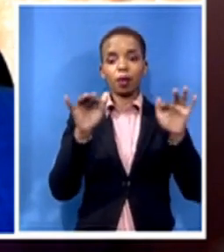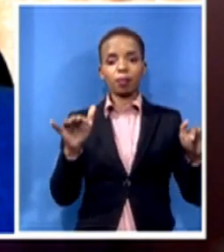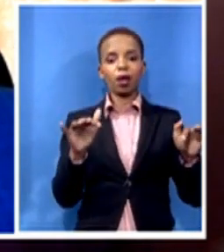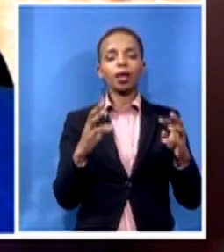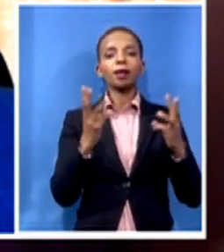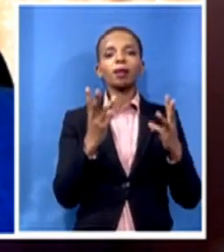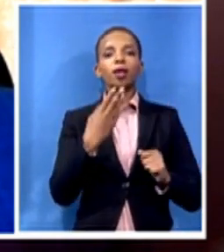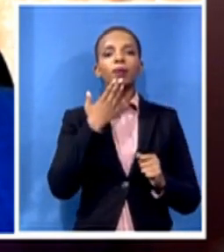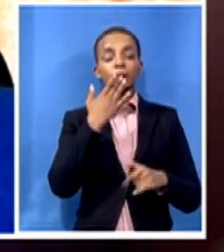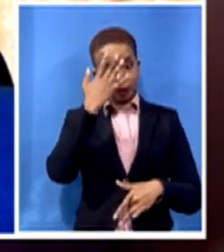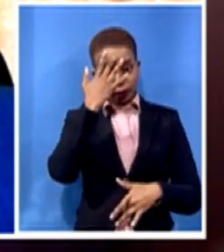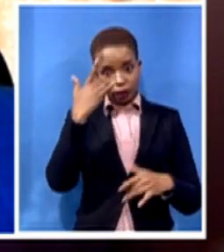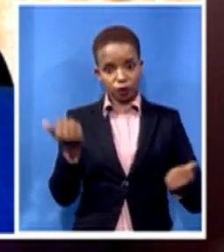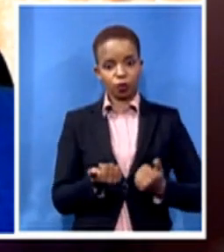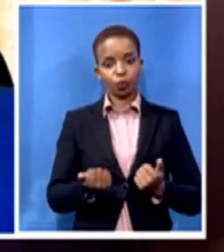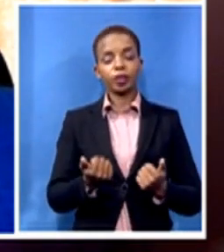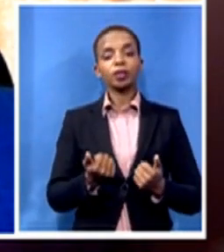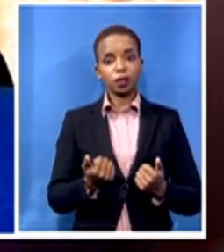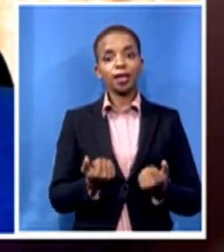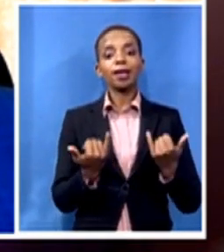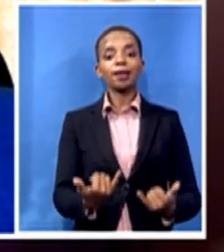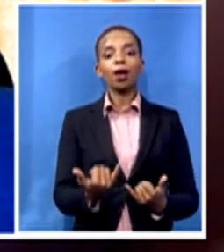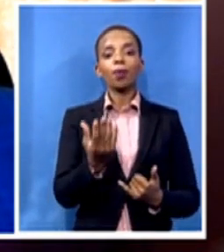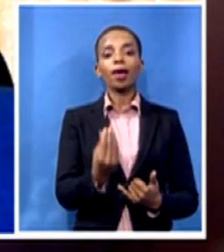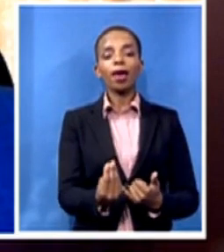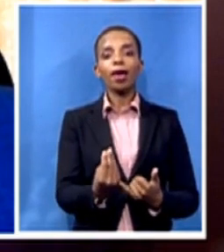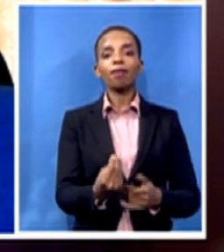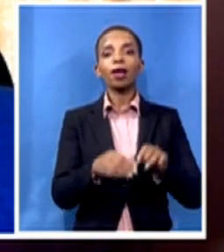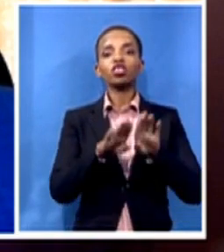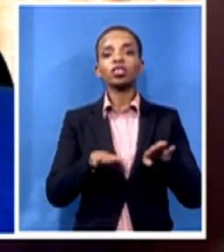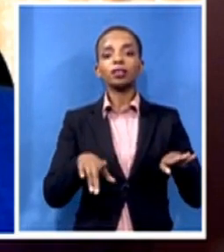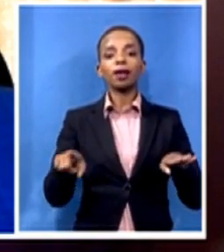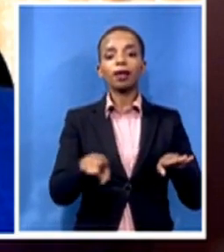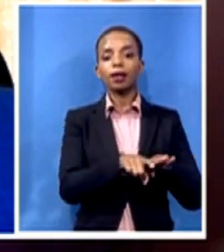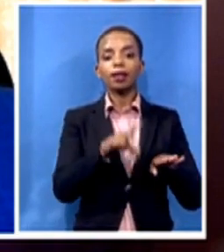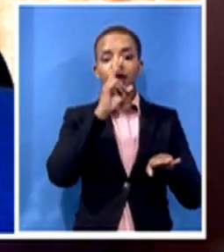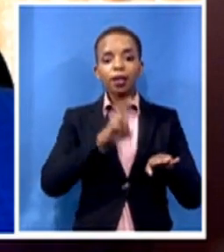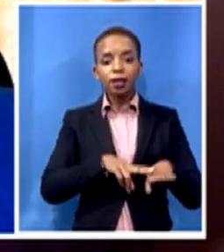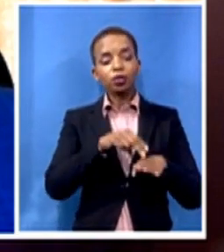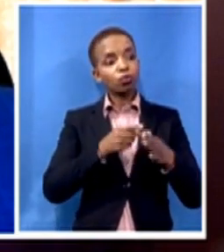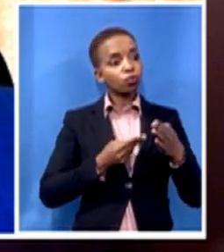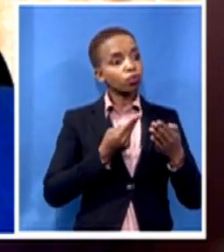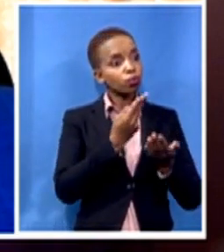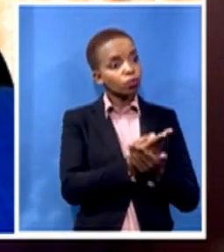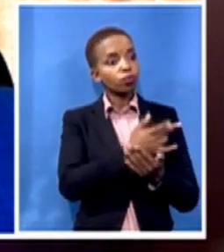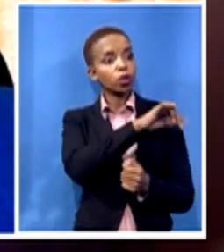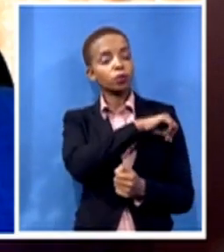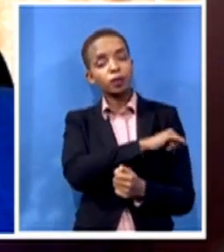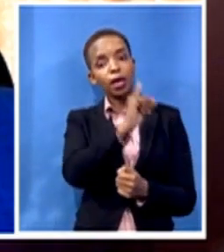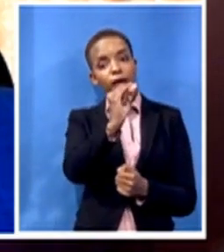of children and adolescents requiring admission to intensive care units with this multi-system